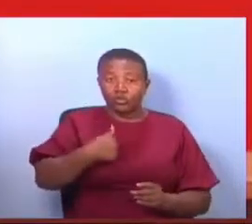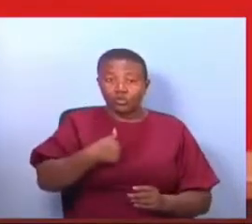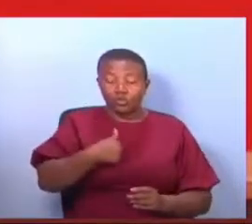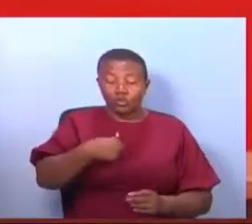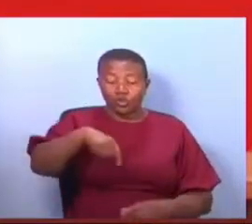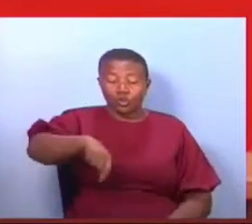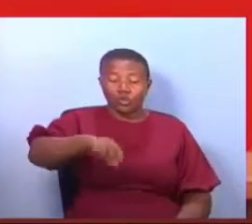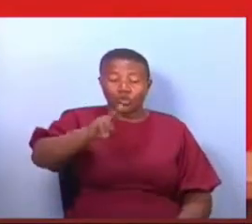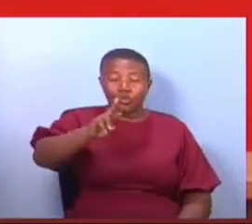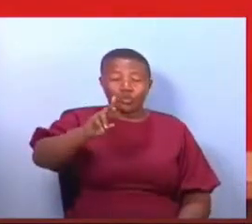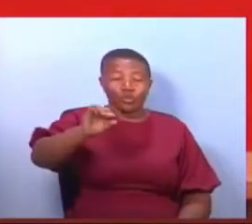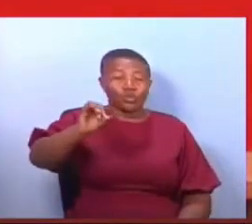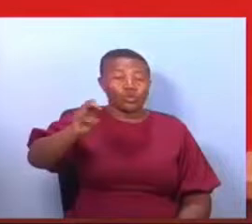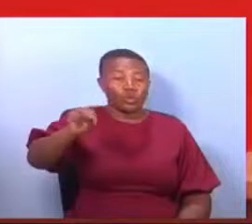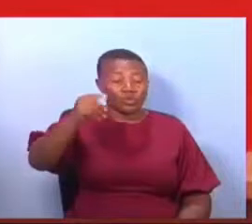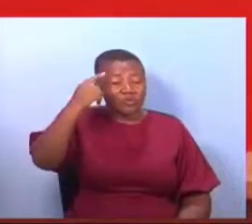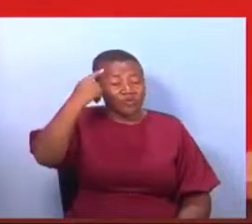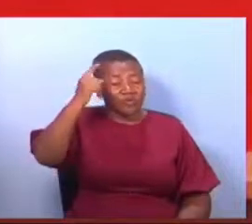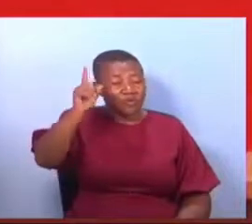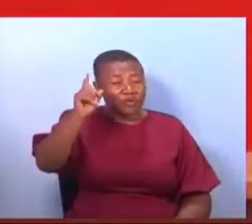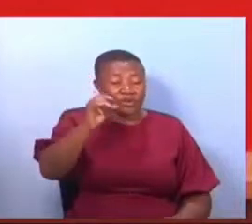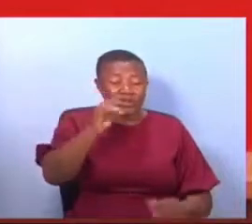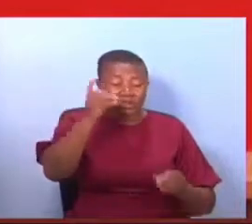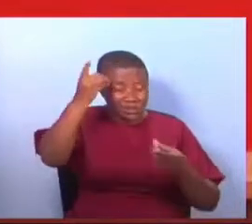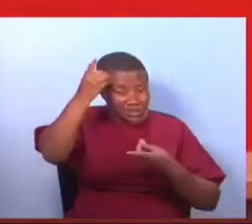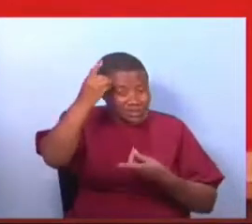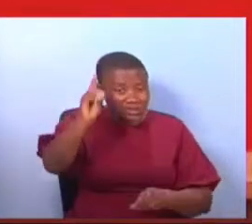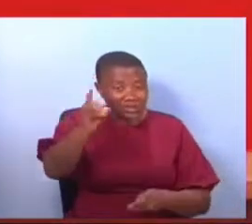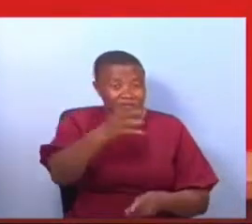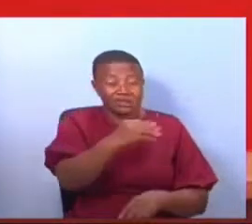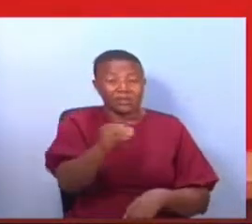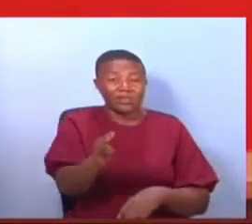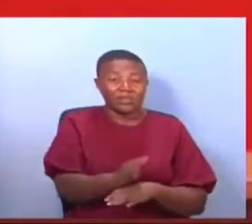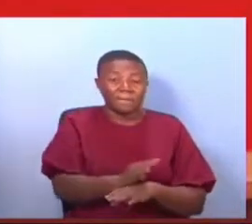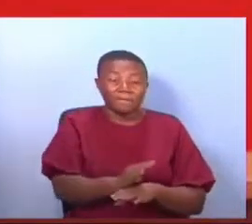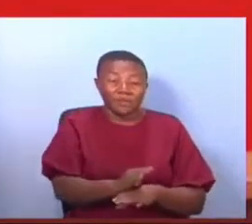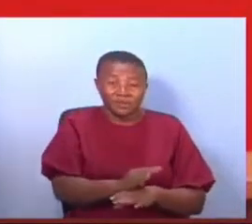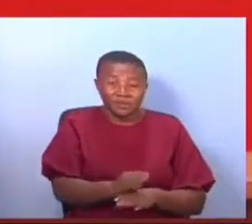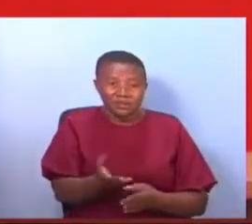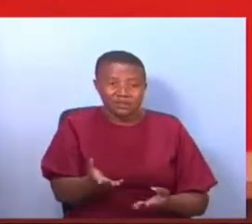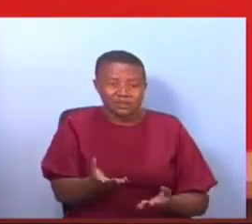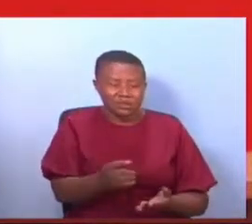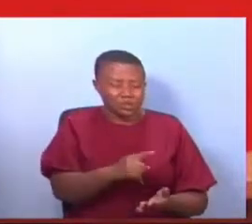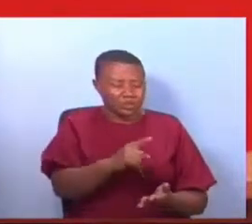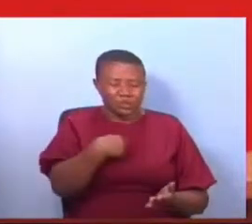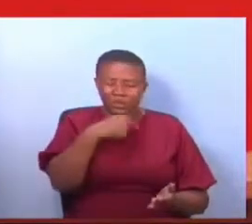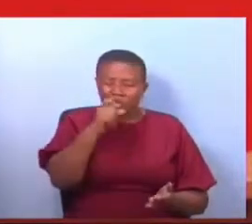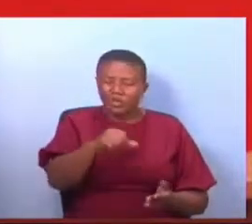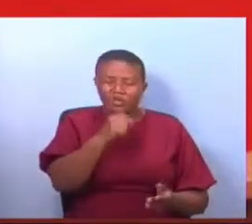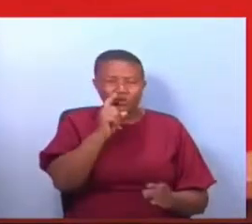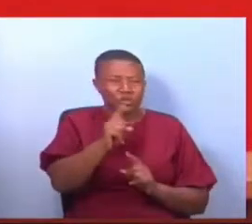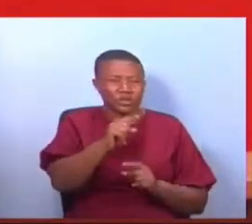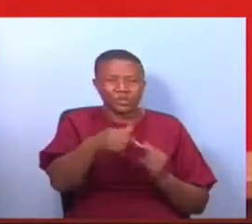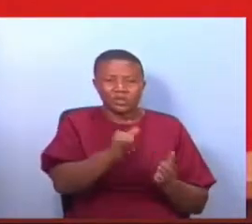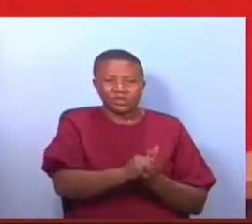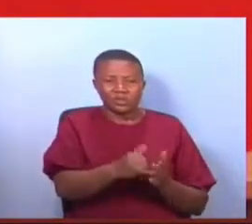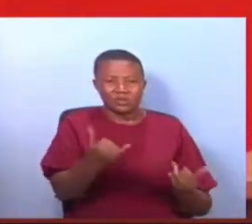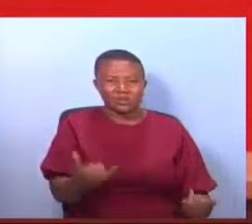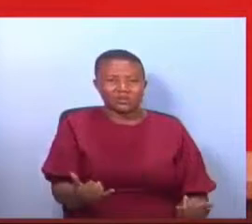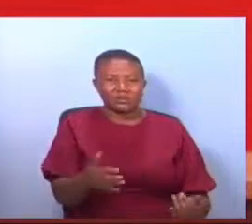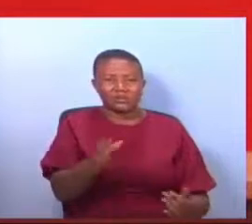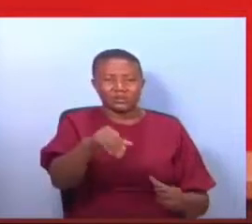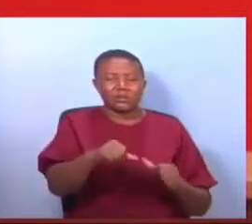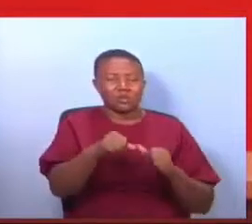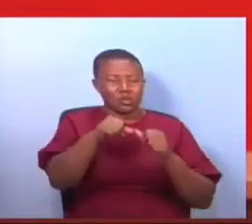quorum to take a decision. So, honorable members, this is not a point that we should belabor today. May we continue with the correction of rules